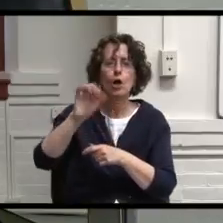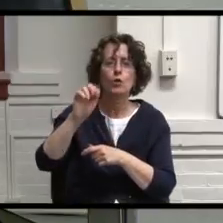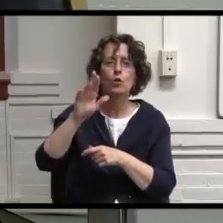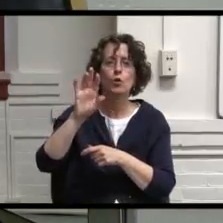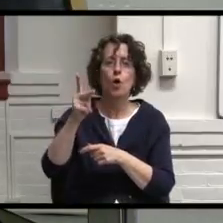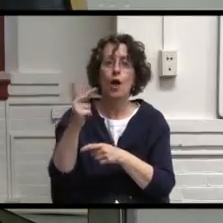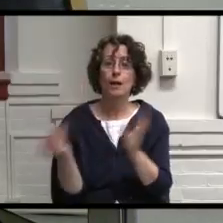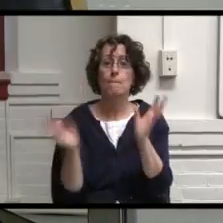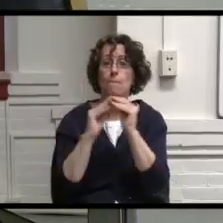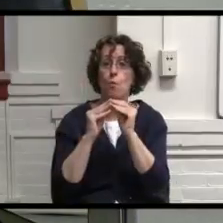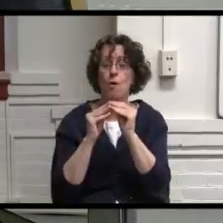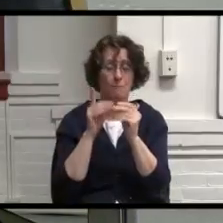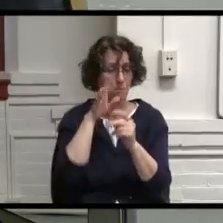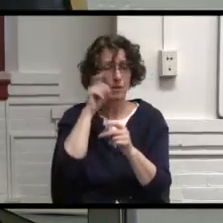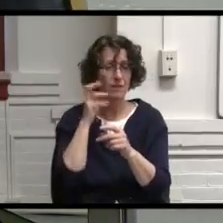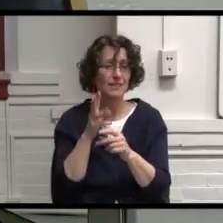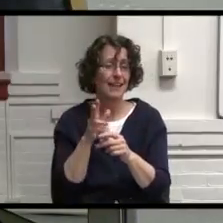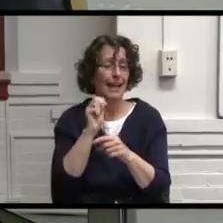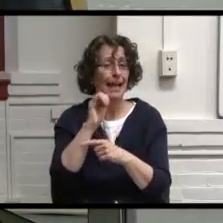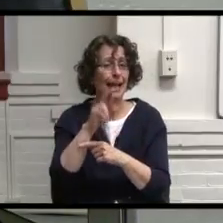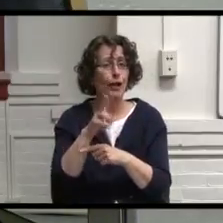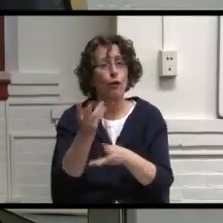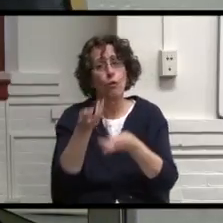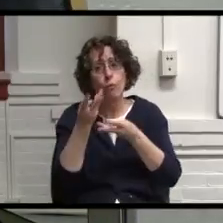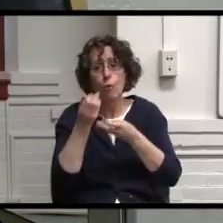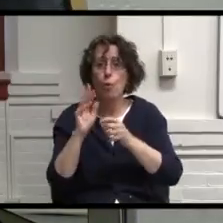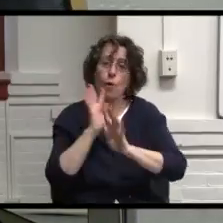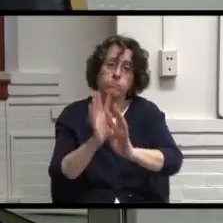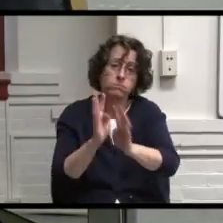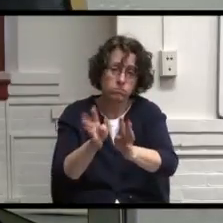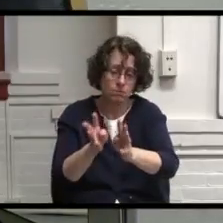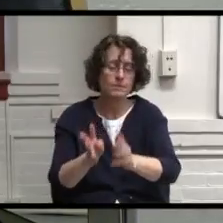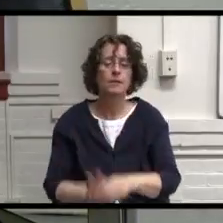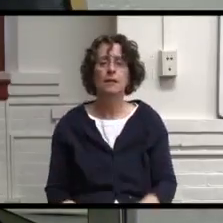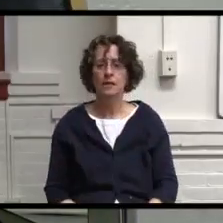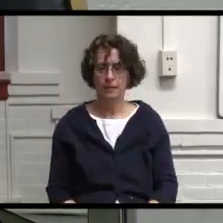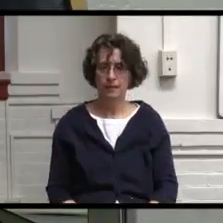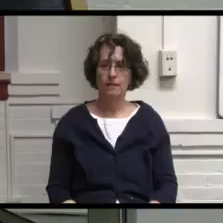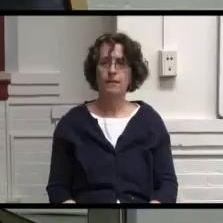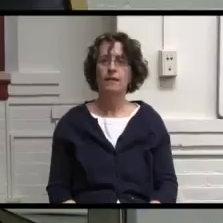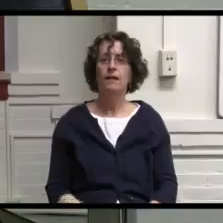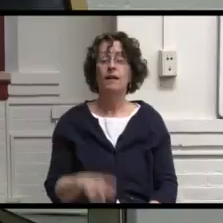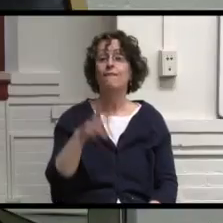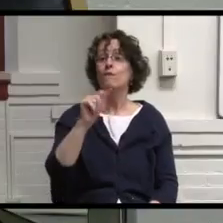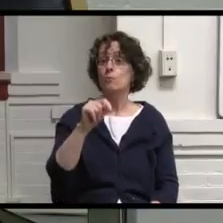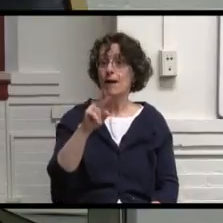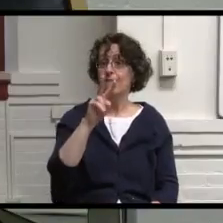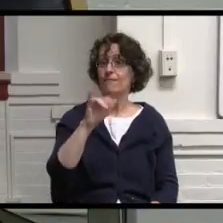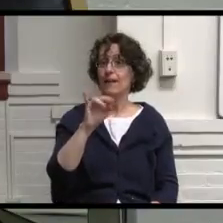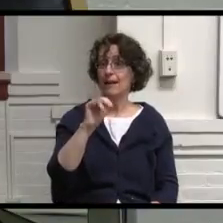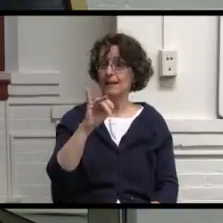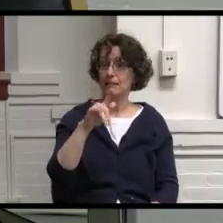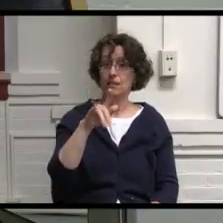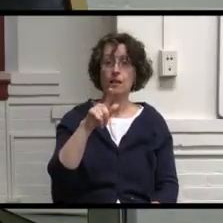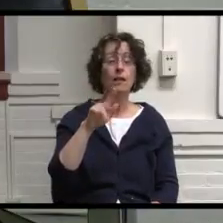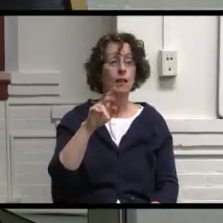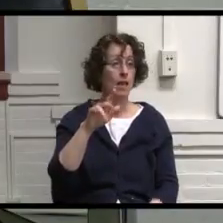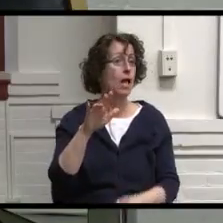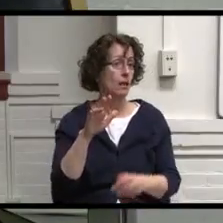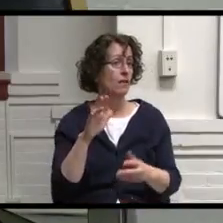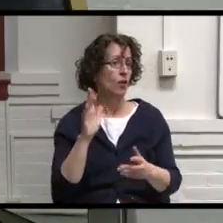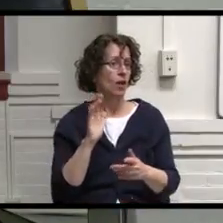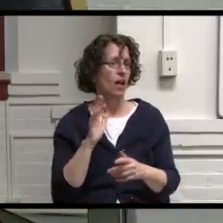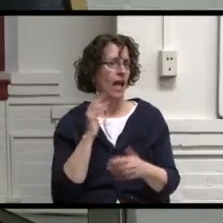was, I'll just call it leakage, you know. So they went through, Vermont Vinyl, who actually got the bid in Phase 1, went through